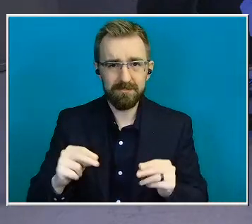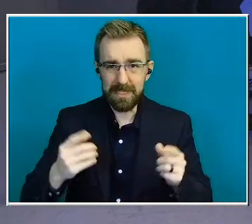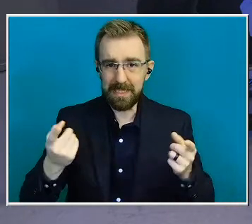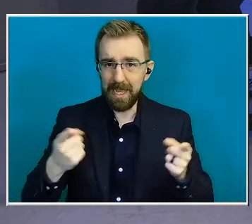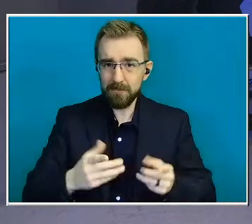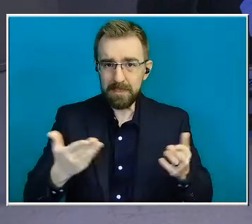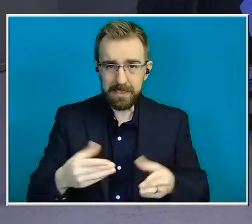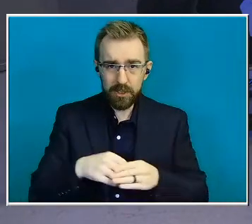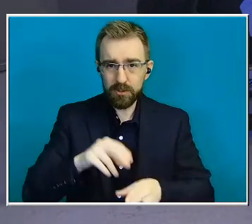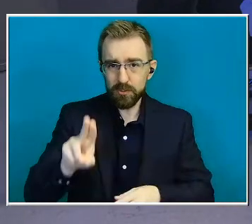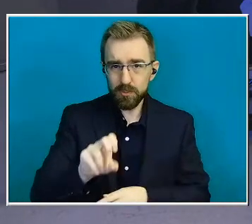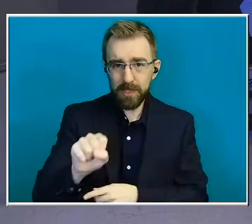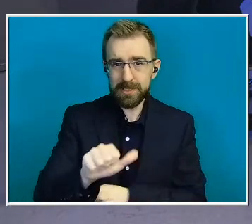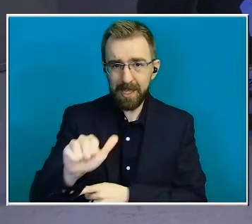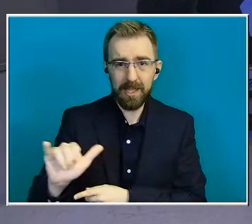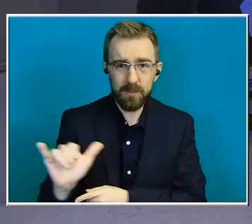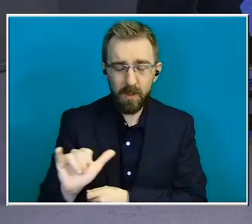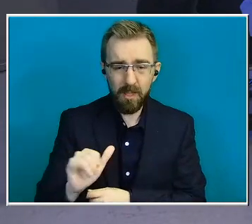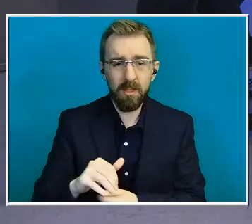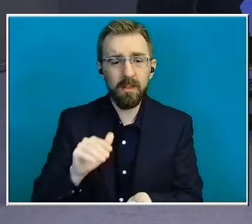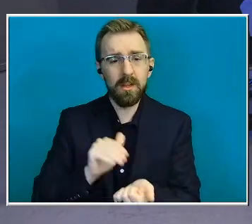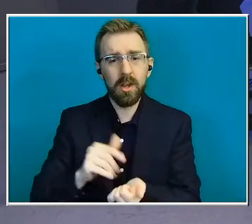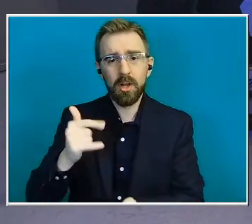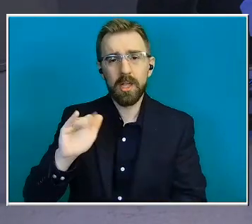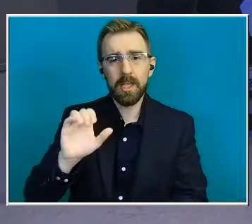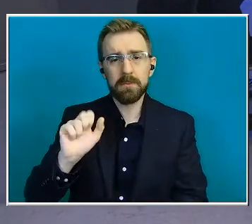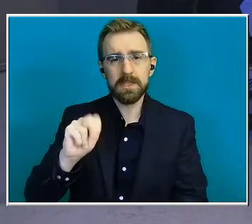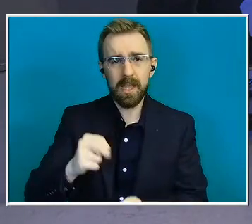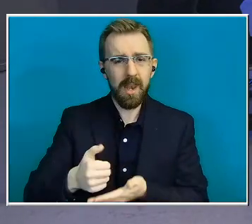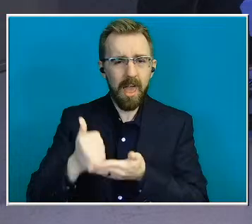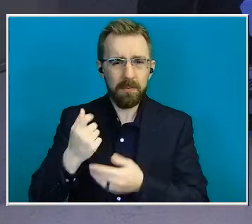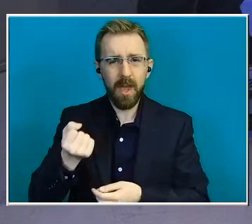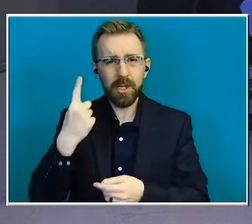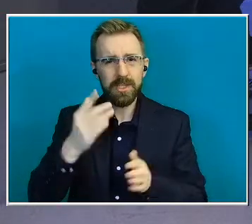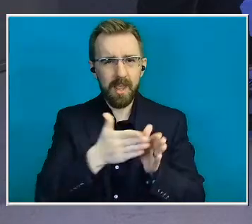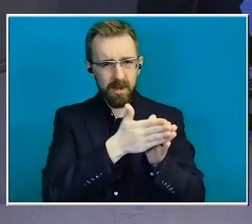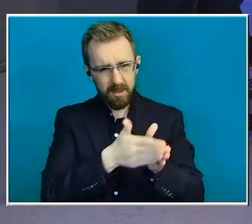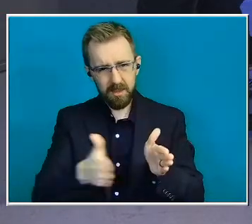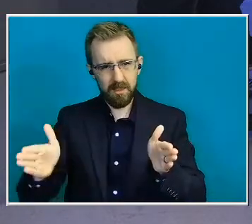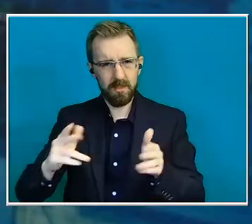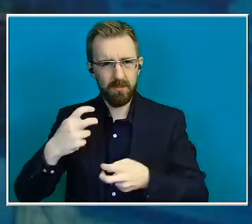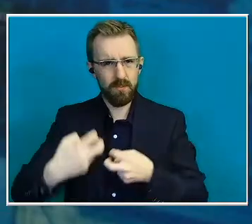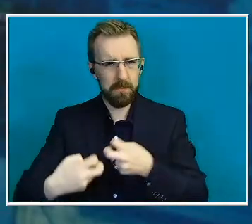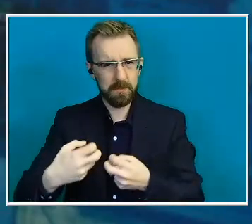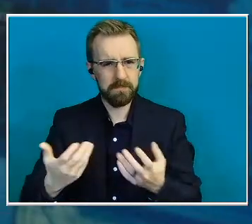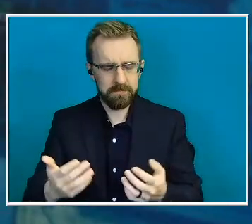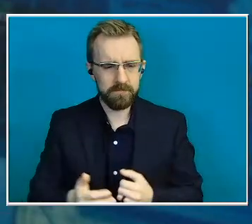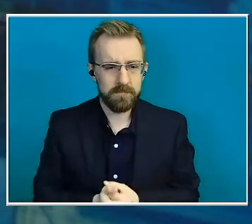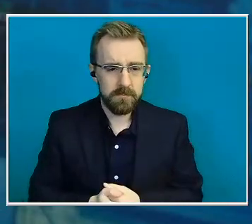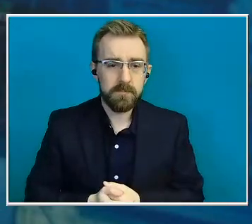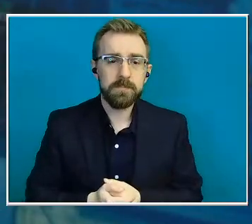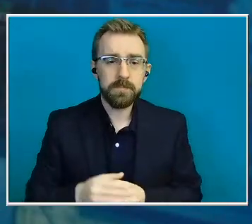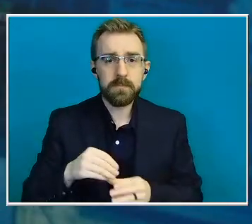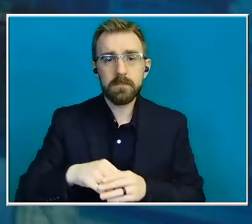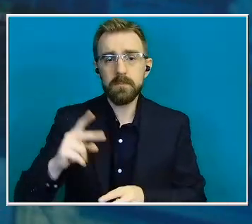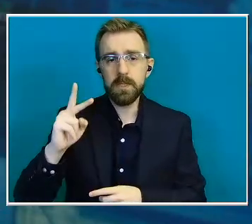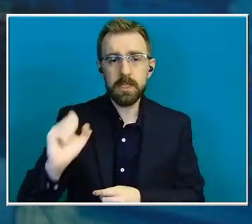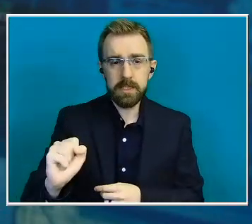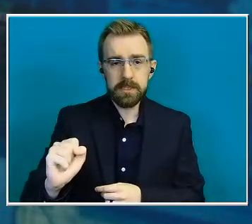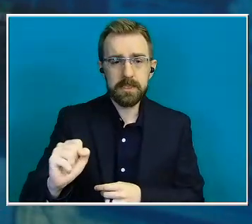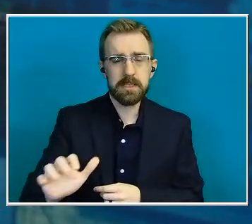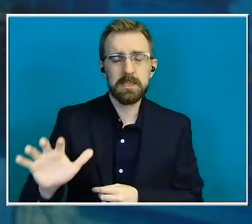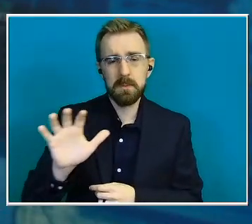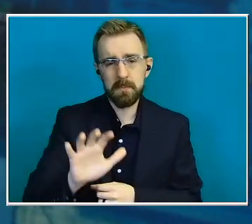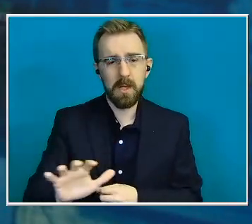as well. Dr. Gibson, help us understand the scope of the problem locally. So in Kansas, it's about 1